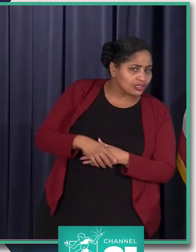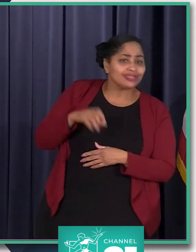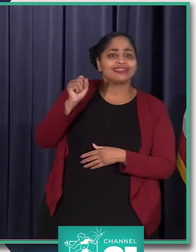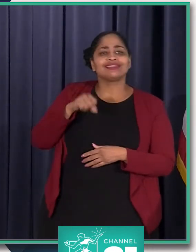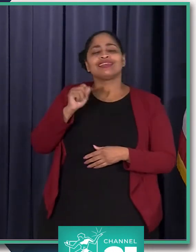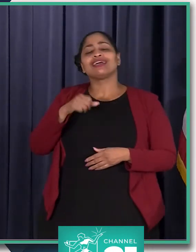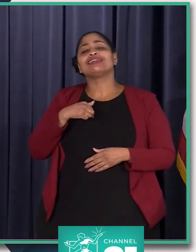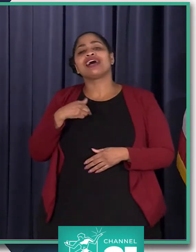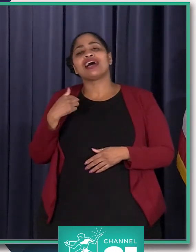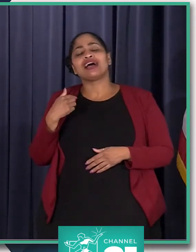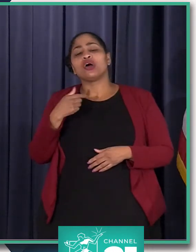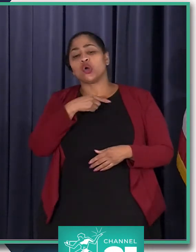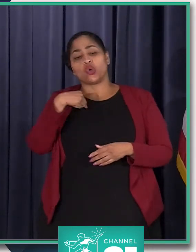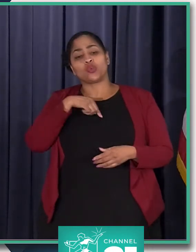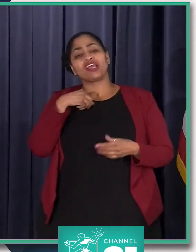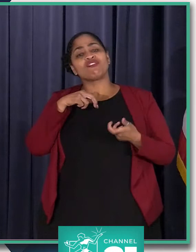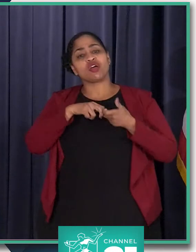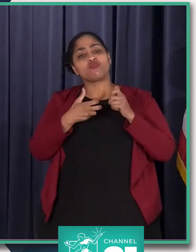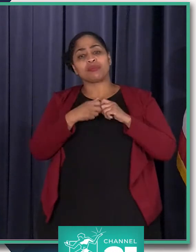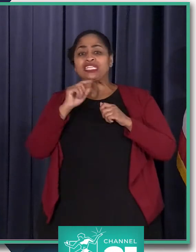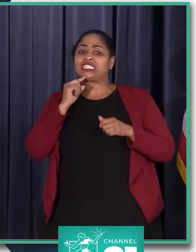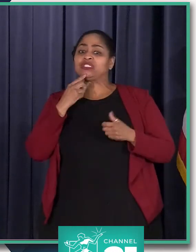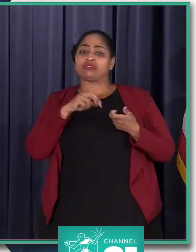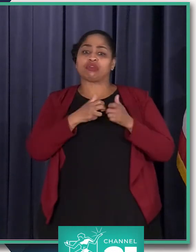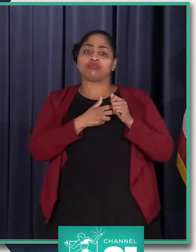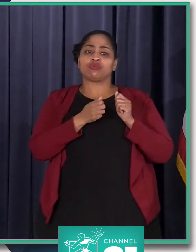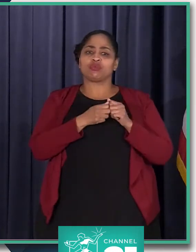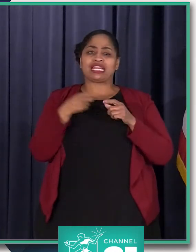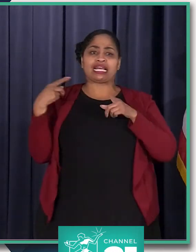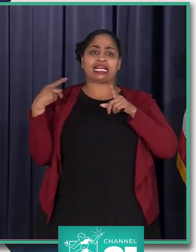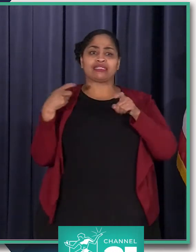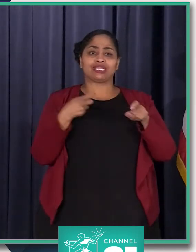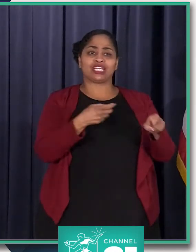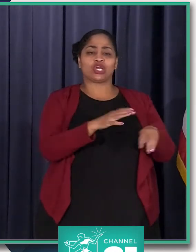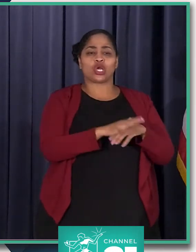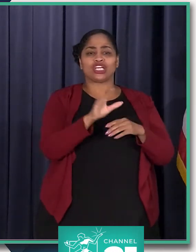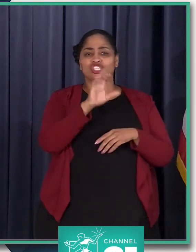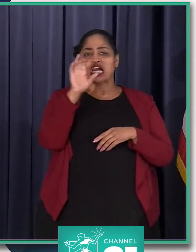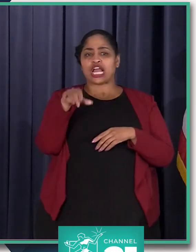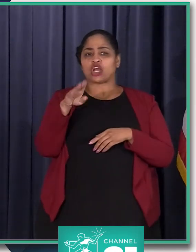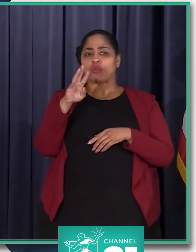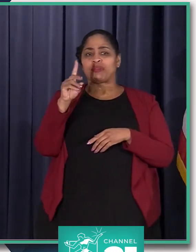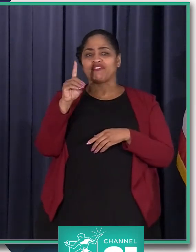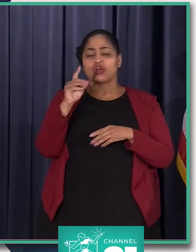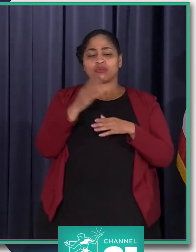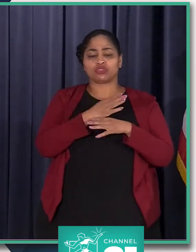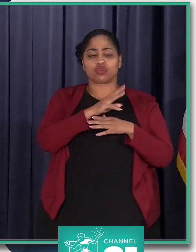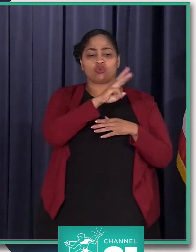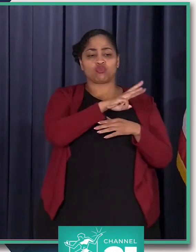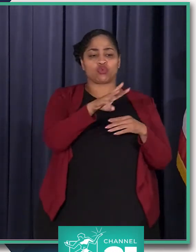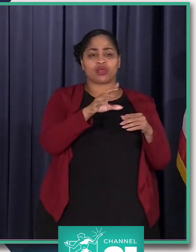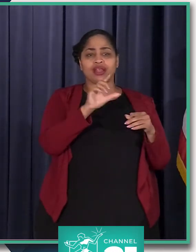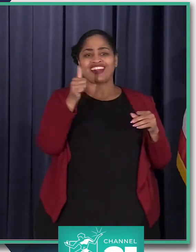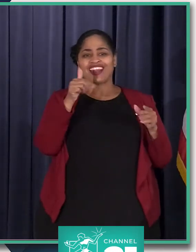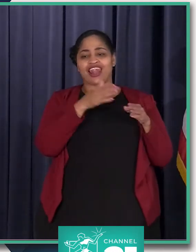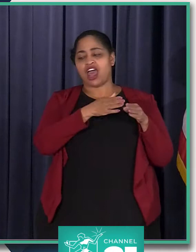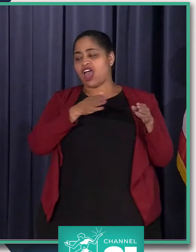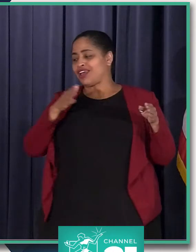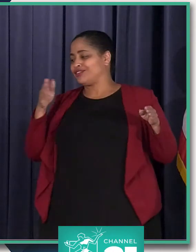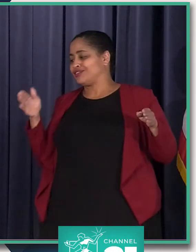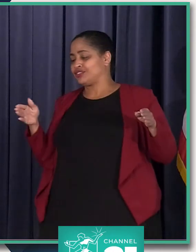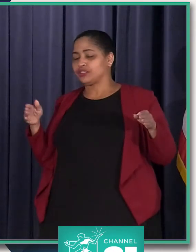yes, we have a problem, serious problem with speeding on Chicago Boulevard between Woodward and the Lodge. Mm-hmm.